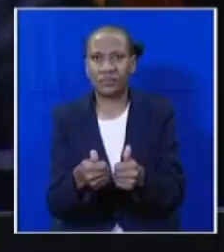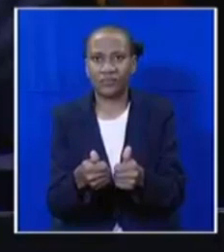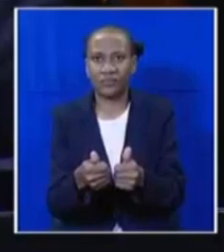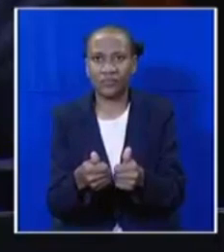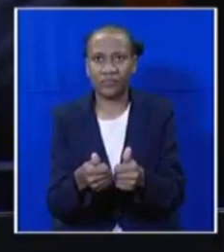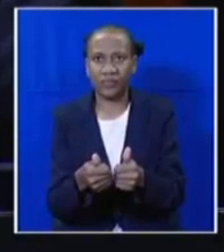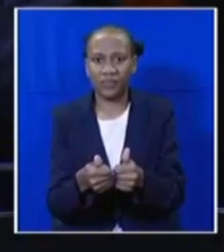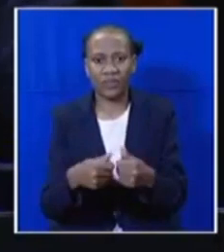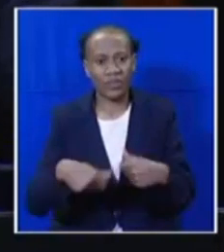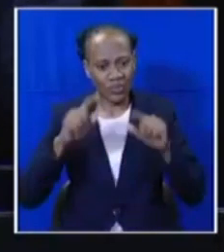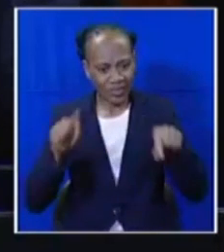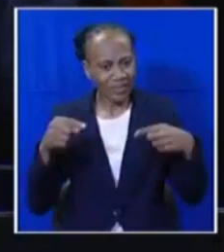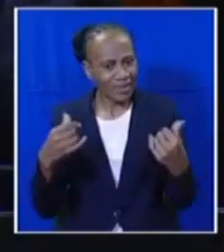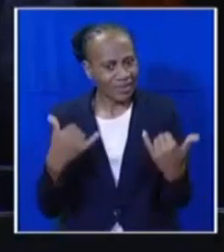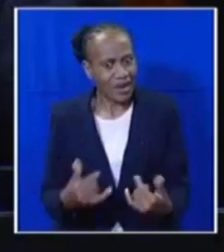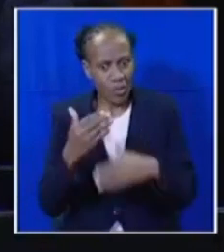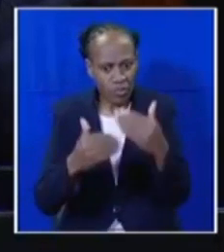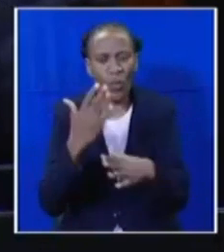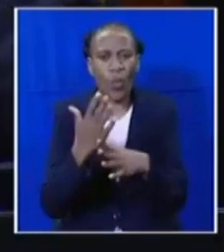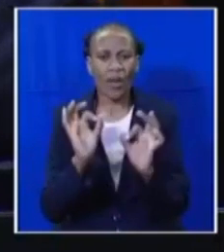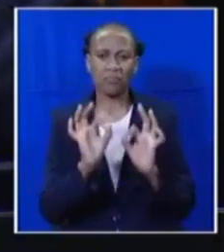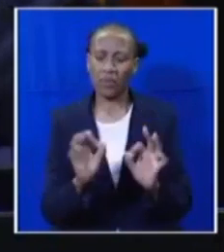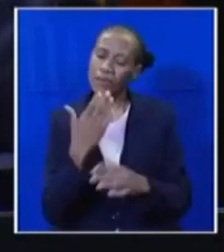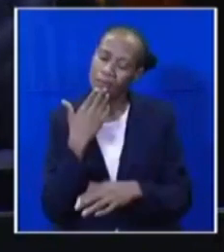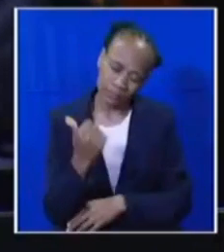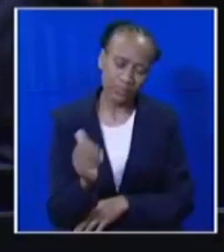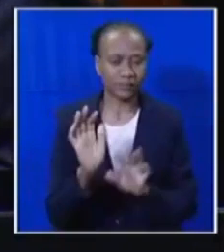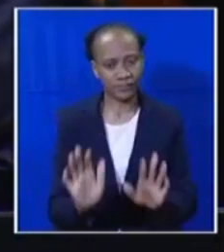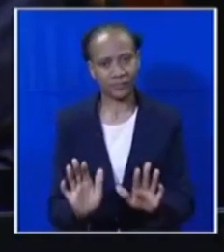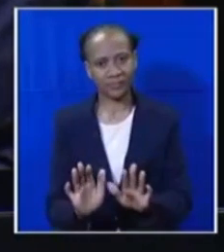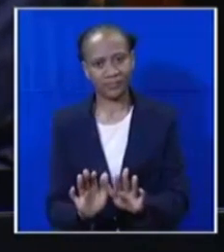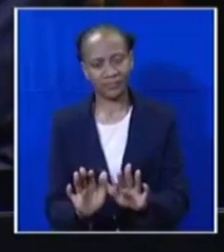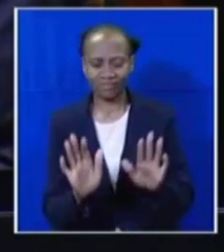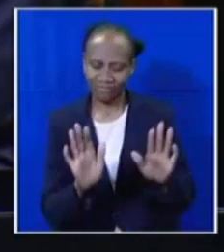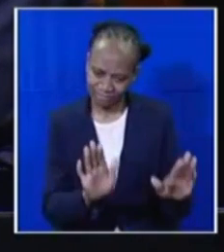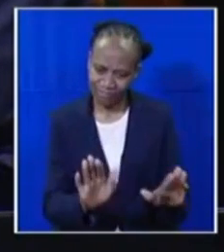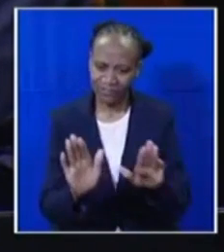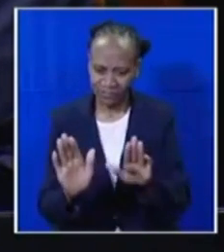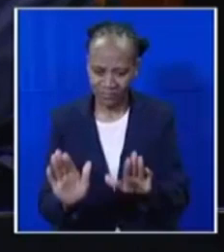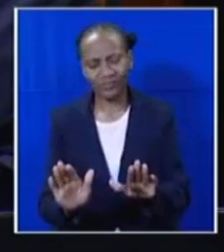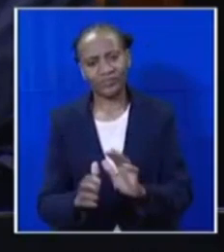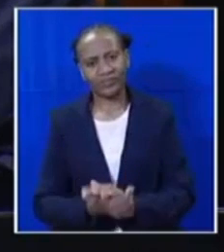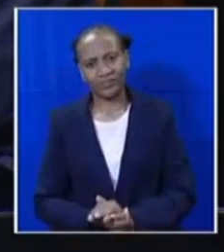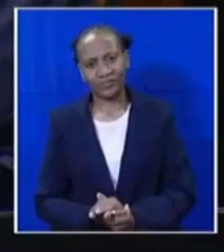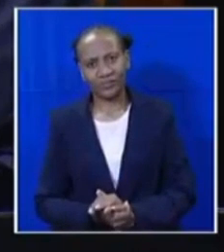of the work that we are responsible for in the House. So please, let's be reasonable and consider